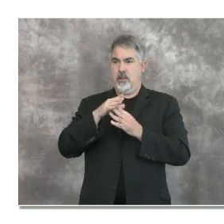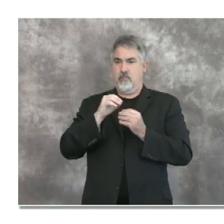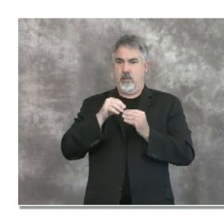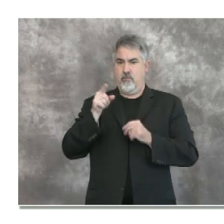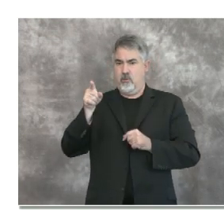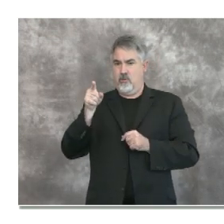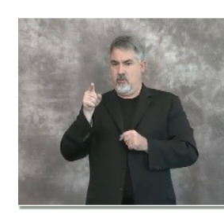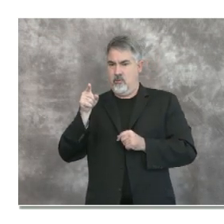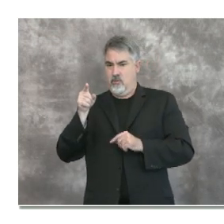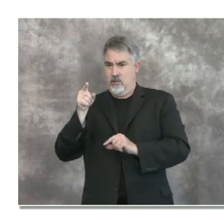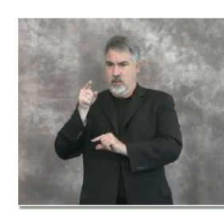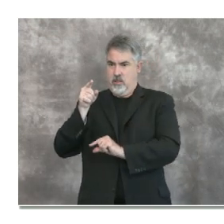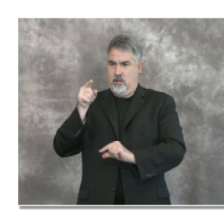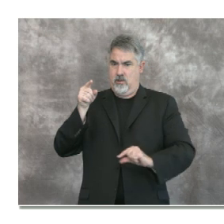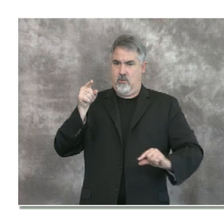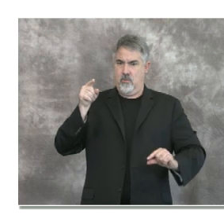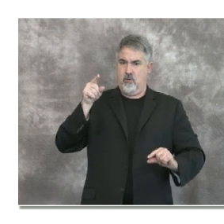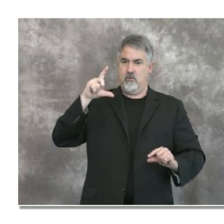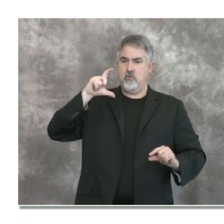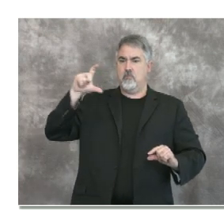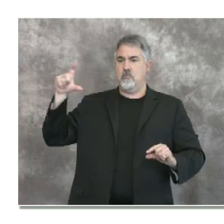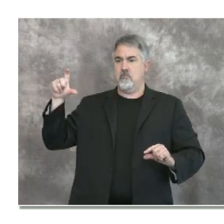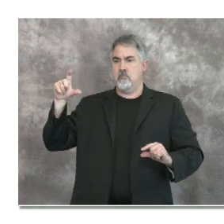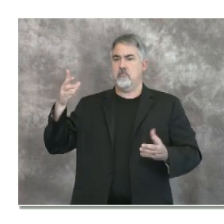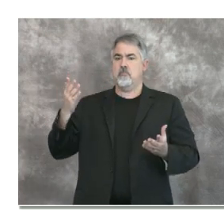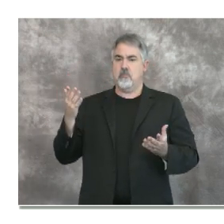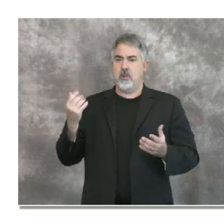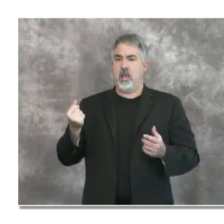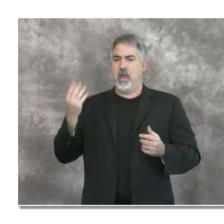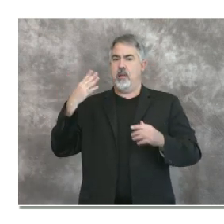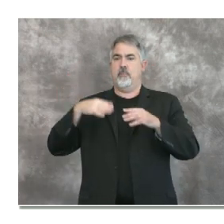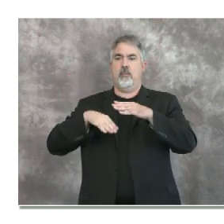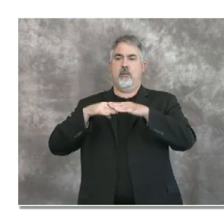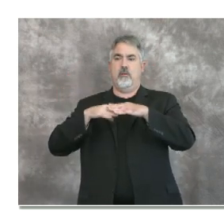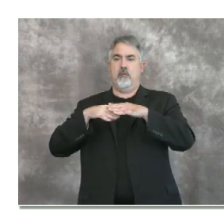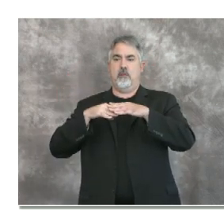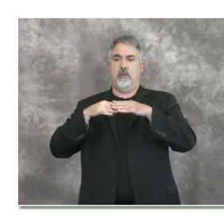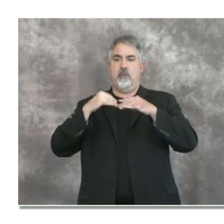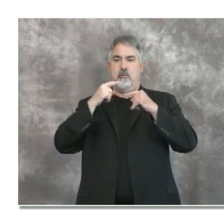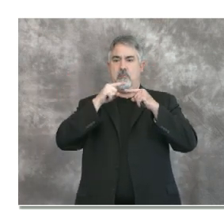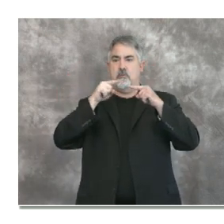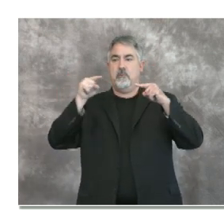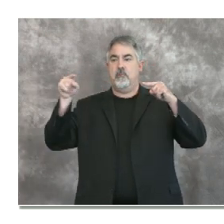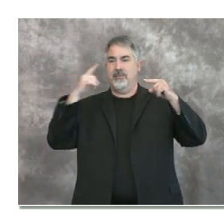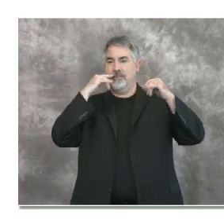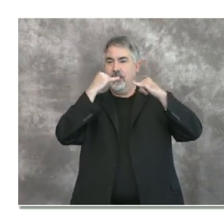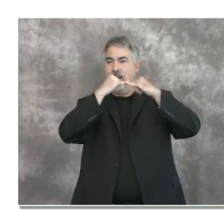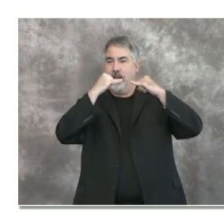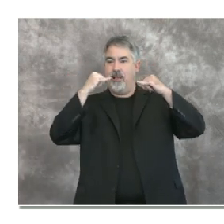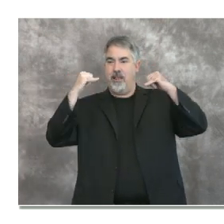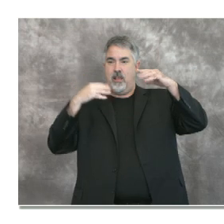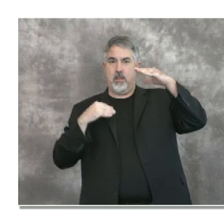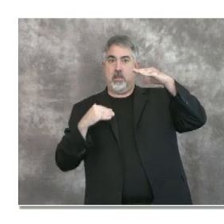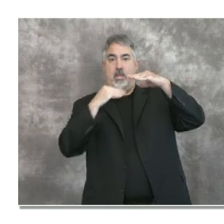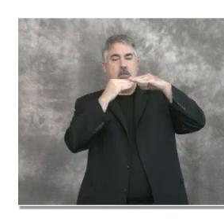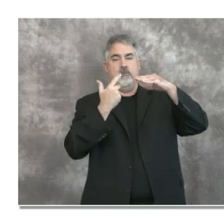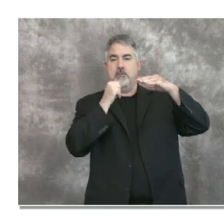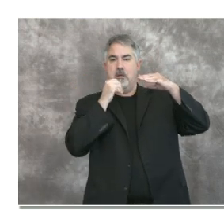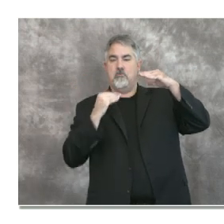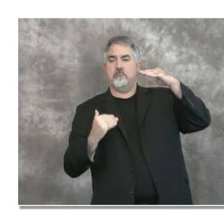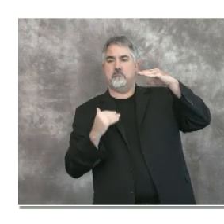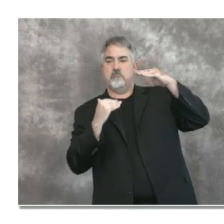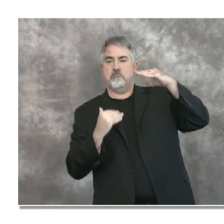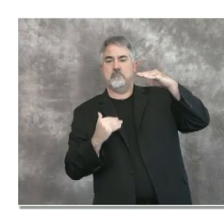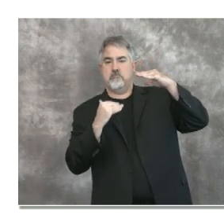is our current bed capacity and what are we currently utilizing. We've added a dotted green line here just for